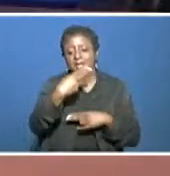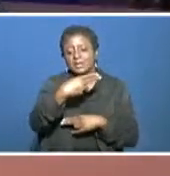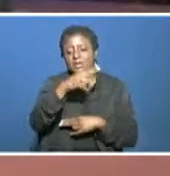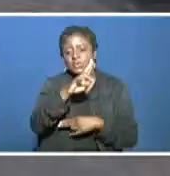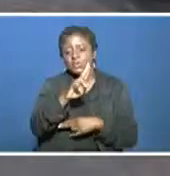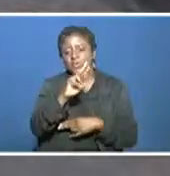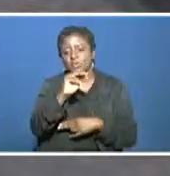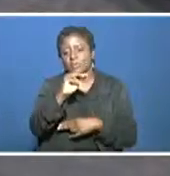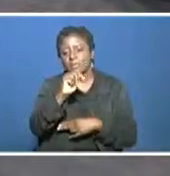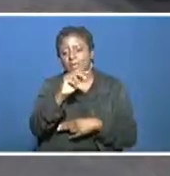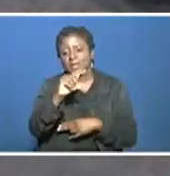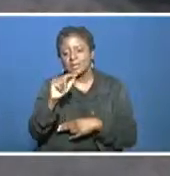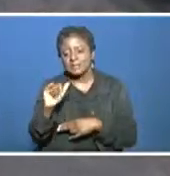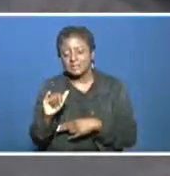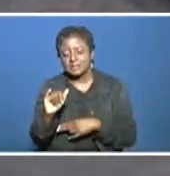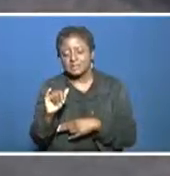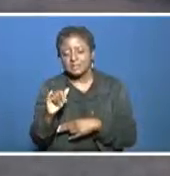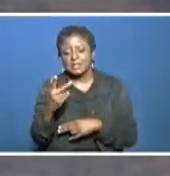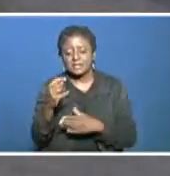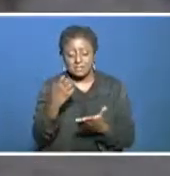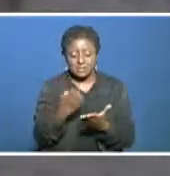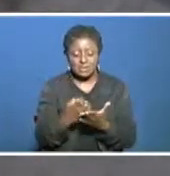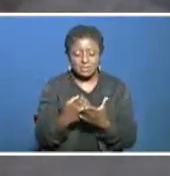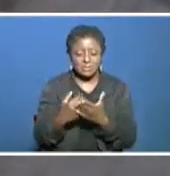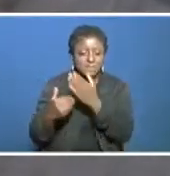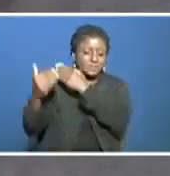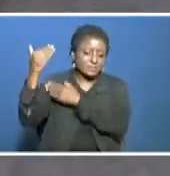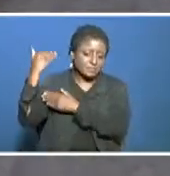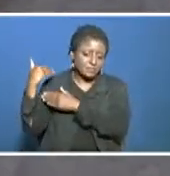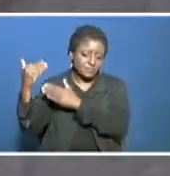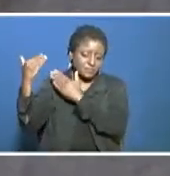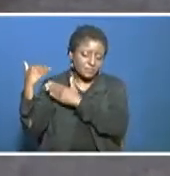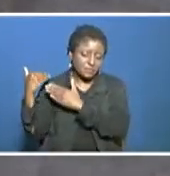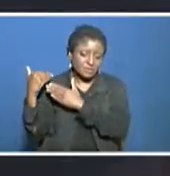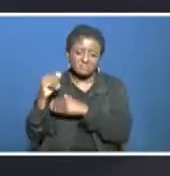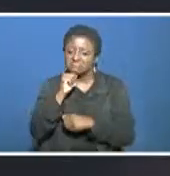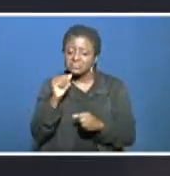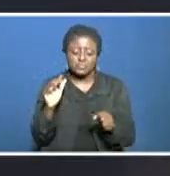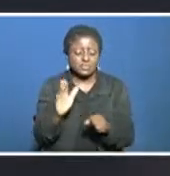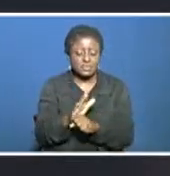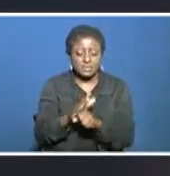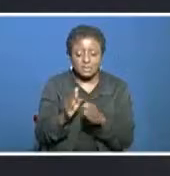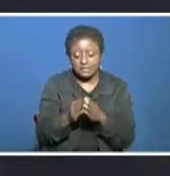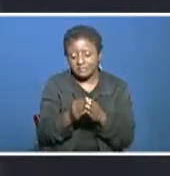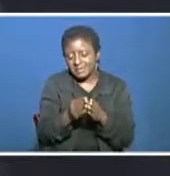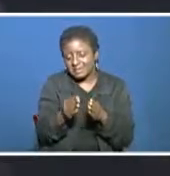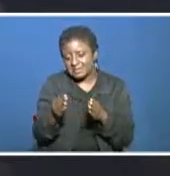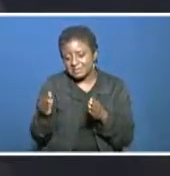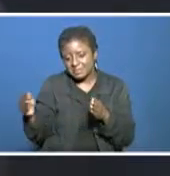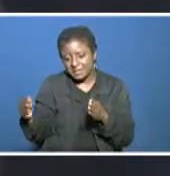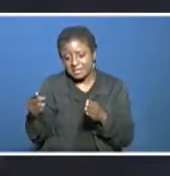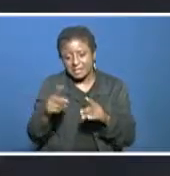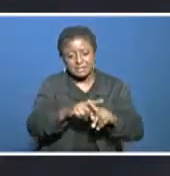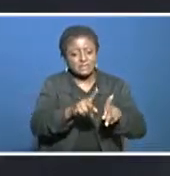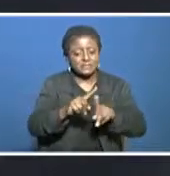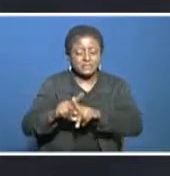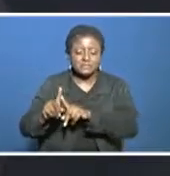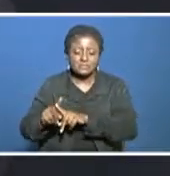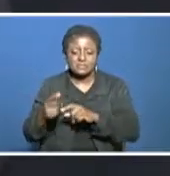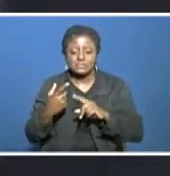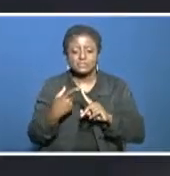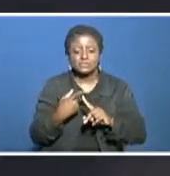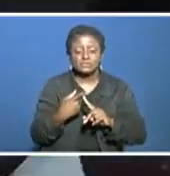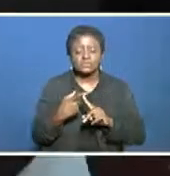successive governments, Davis says the economy decades past was not sufficiently expanded and diversified in order